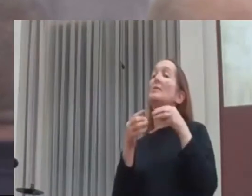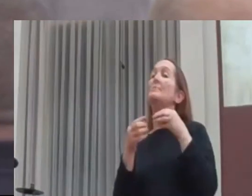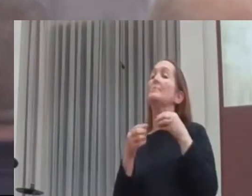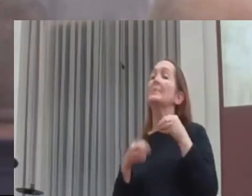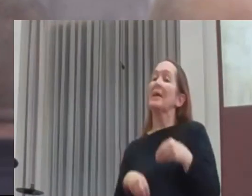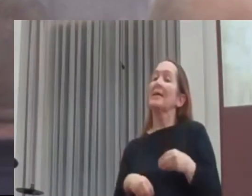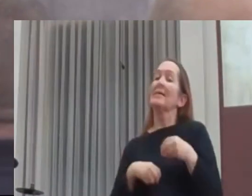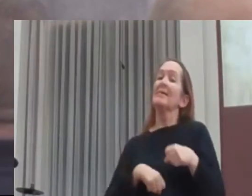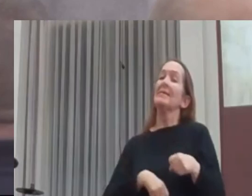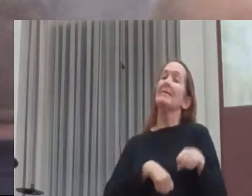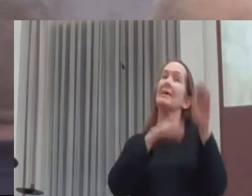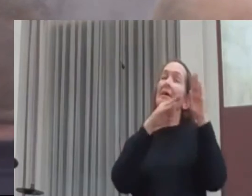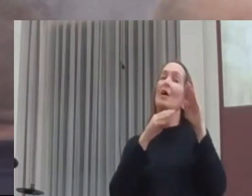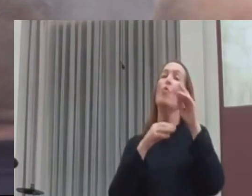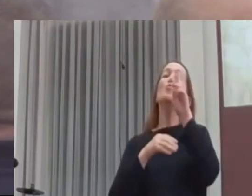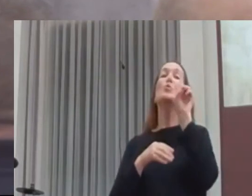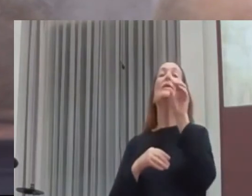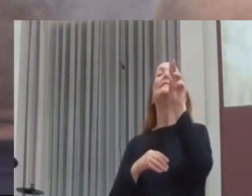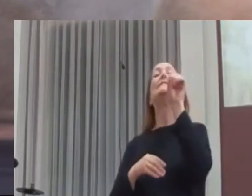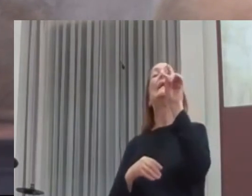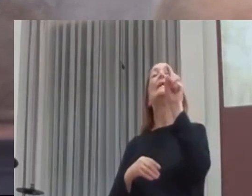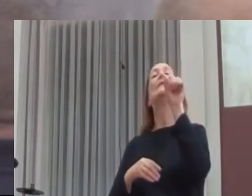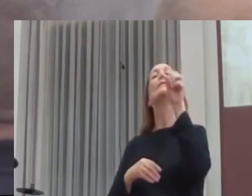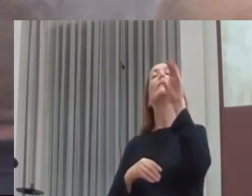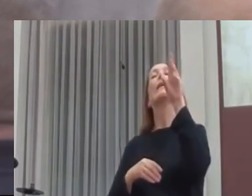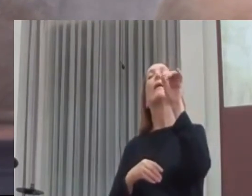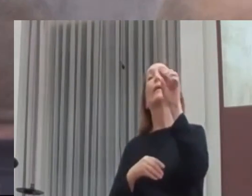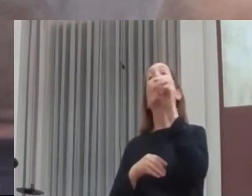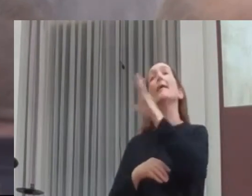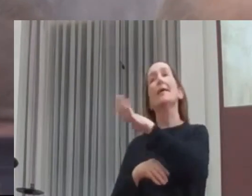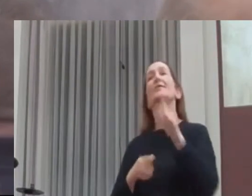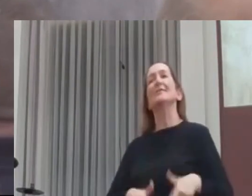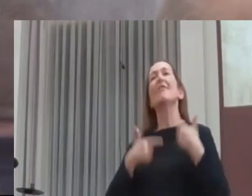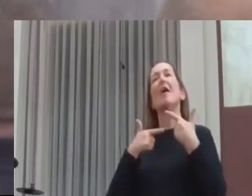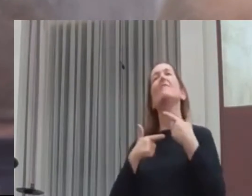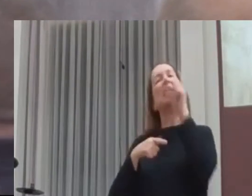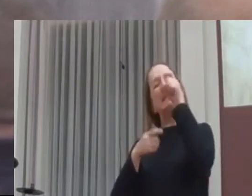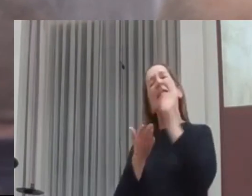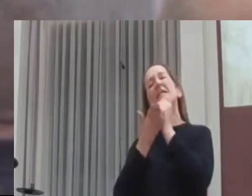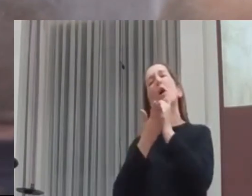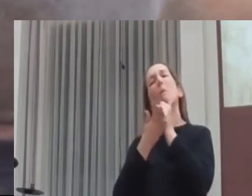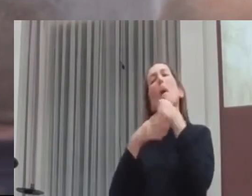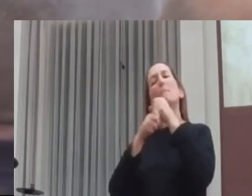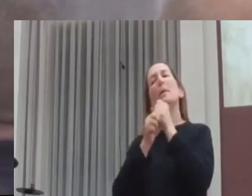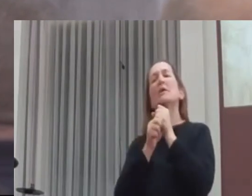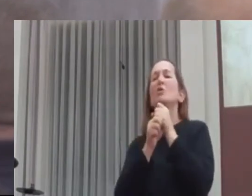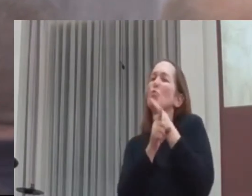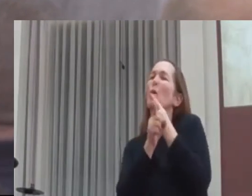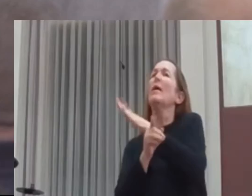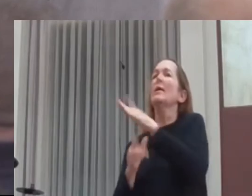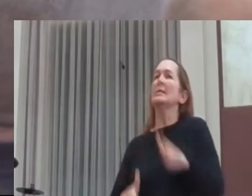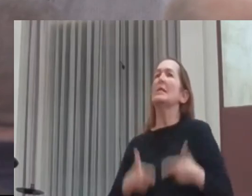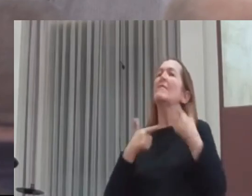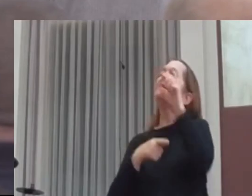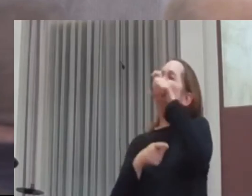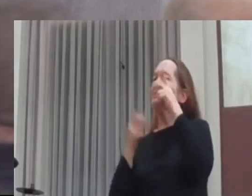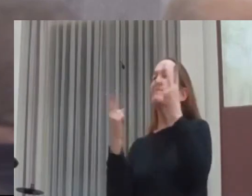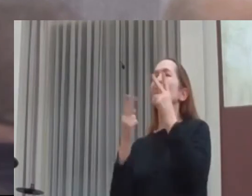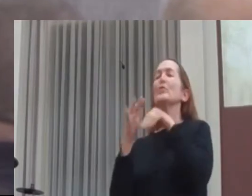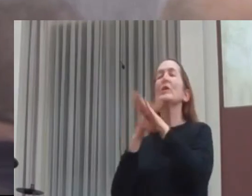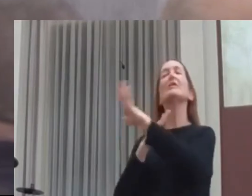his life to Jesus. He knows him as Lord and Savior, but is trying to get his life straightened out, and he needs some help. He needs your